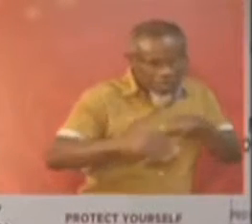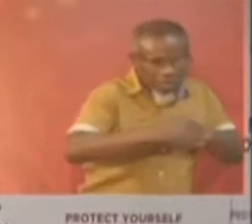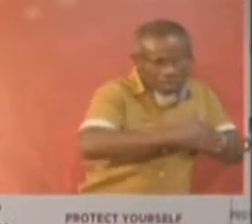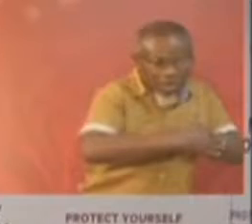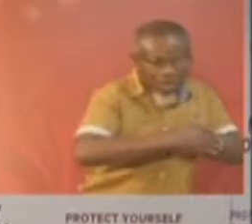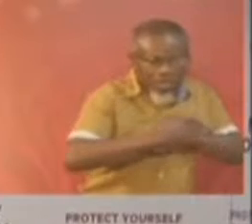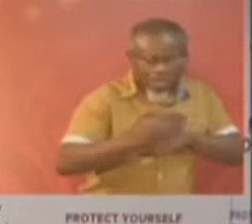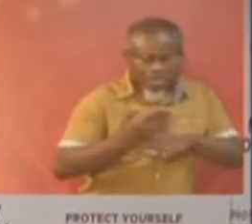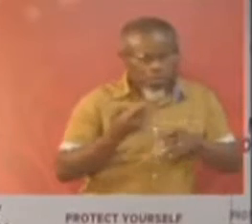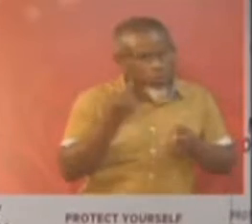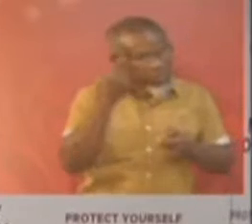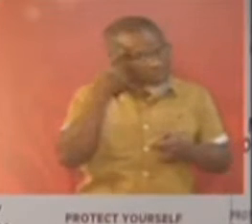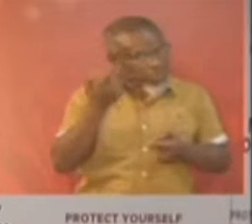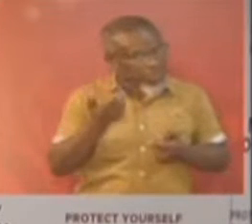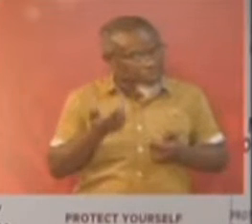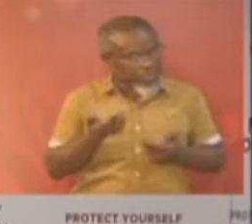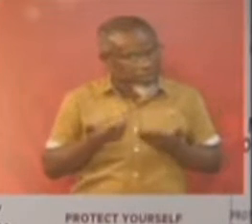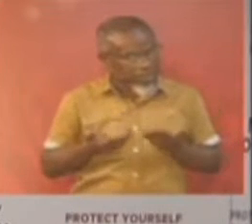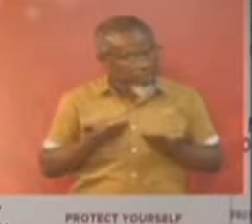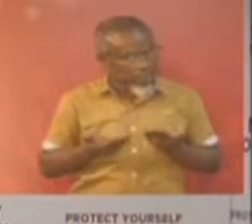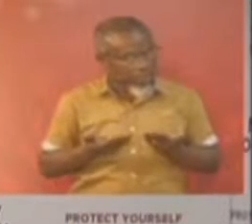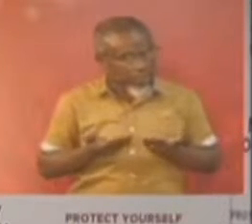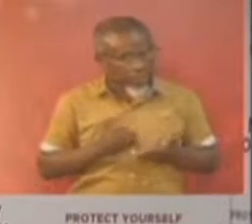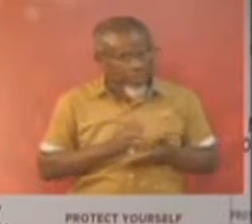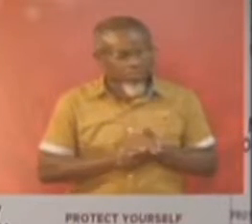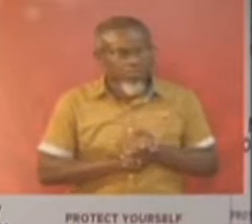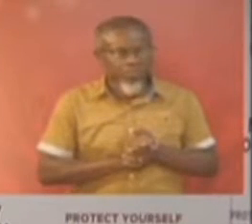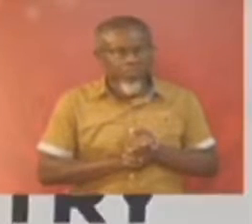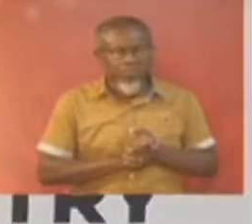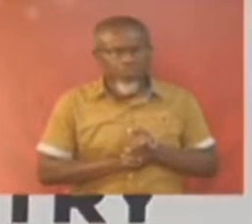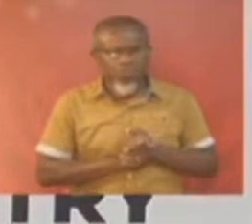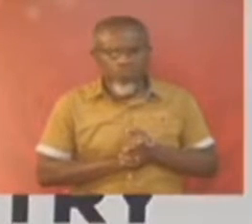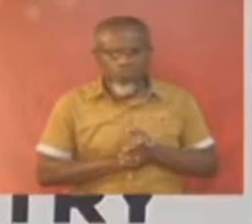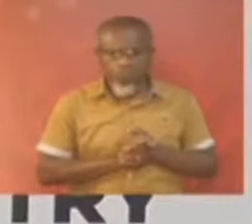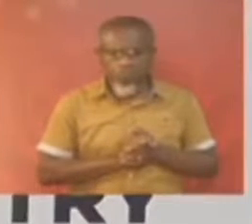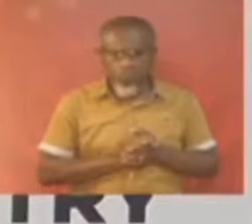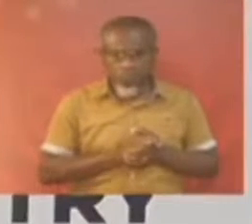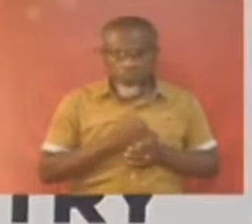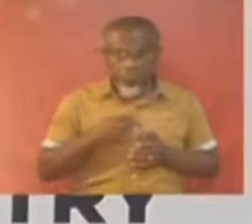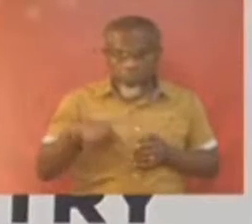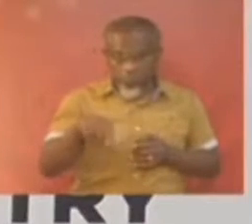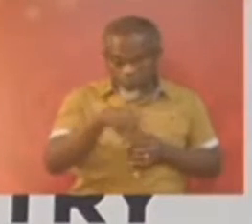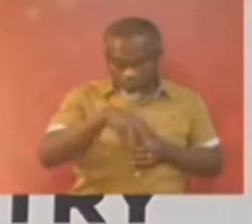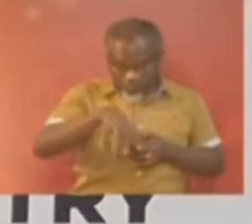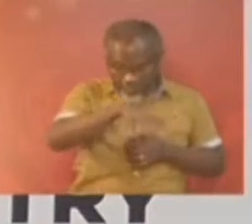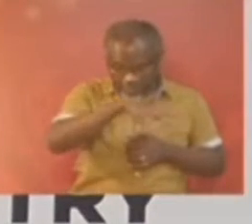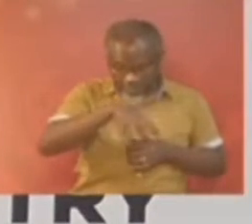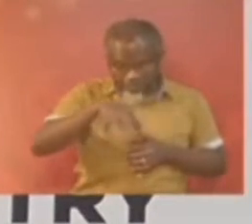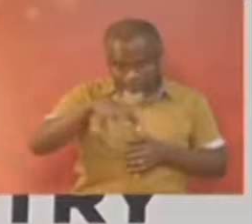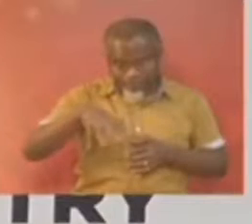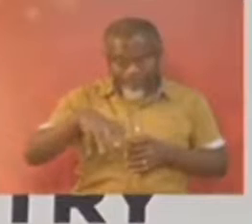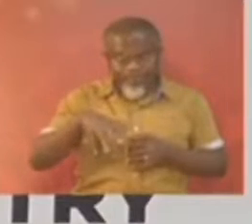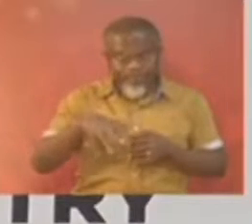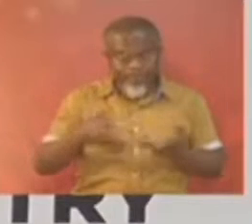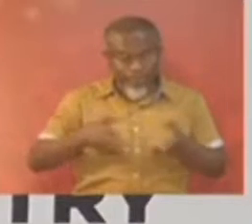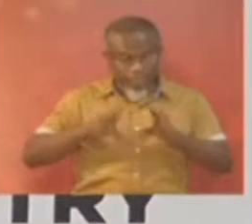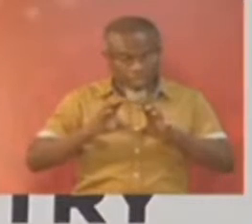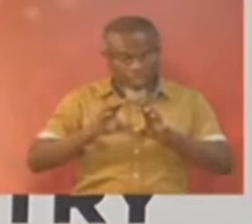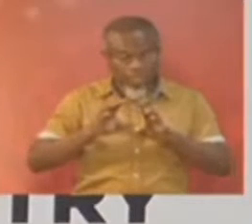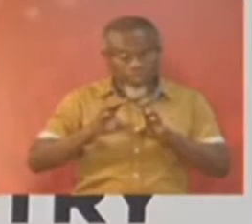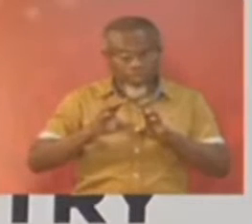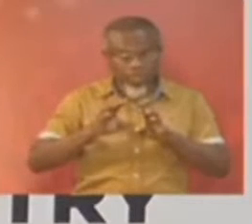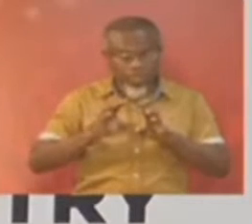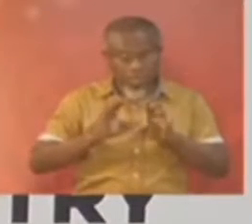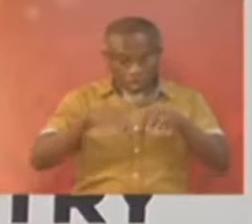So being in this part of the world, I think we share our concern of illegal immigrants. We saw it with